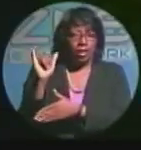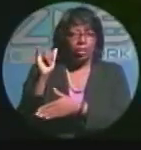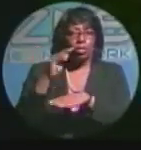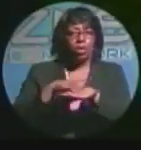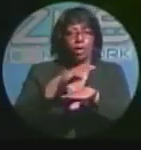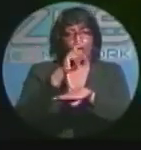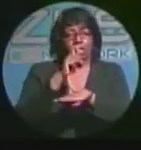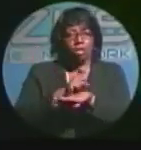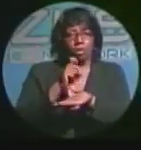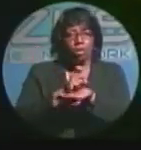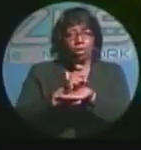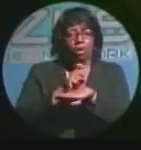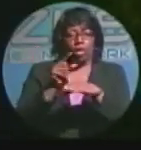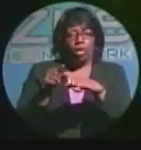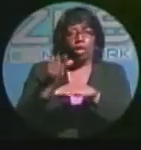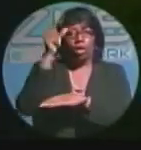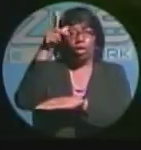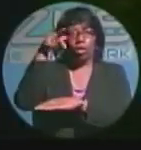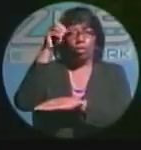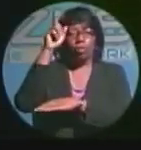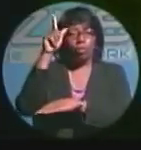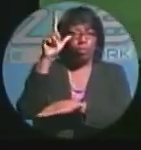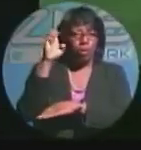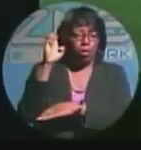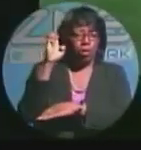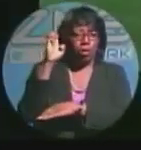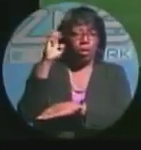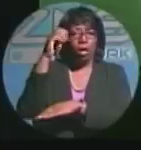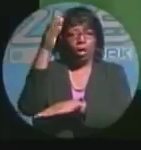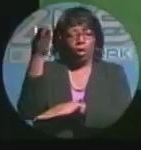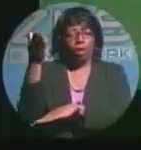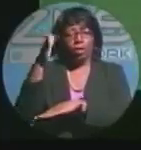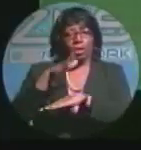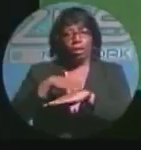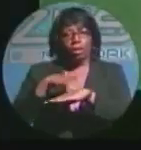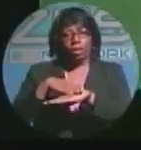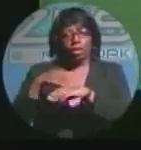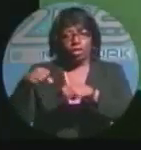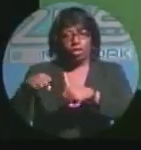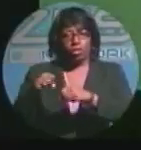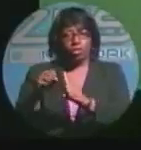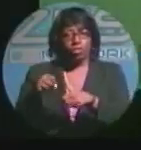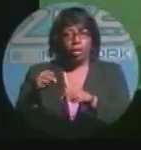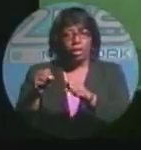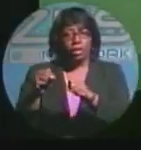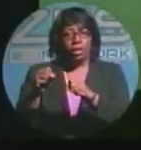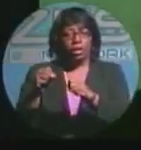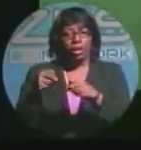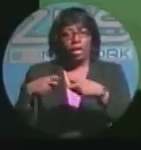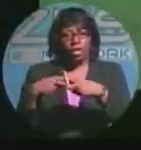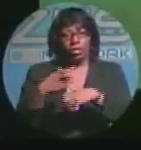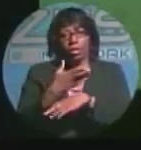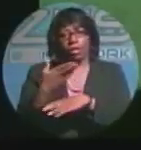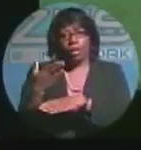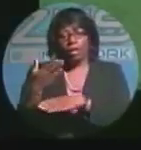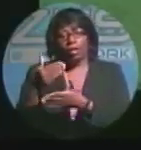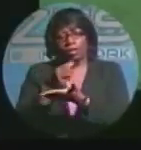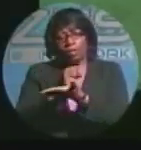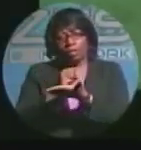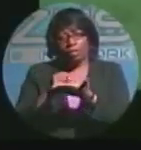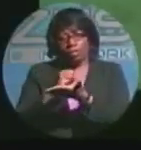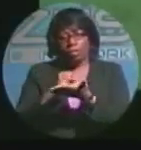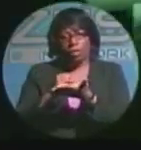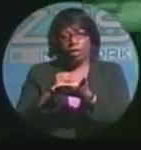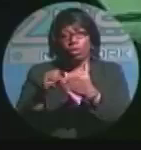A utility pole dangerously hung over the street. As a result, the electricity supply to certain settlements of Exuma